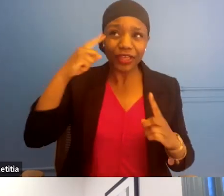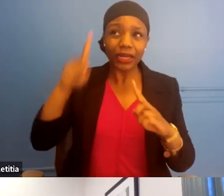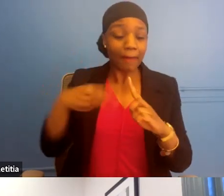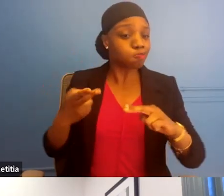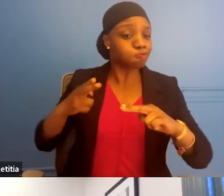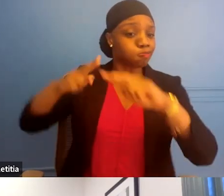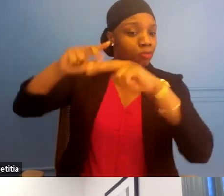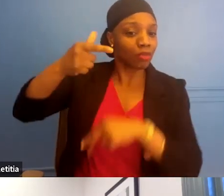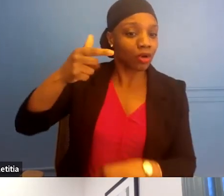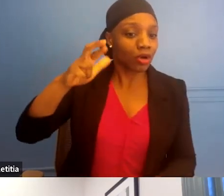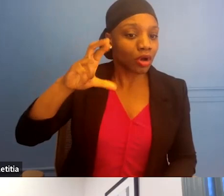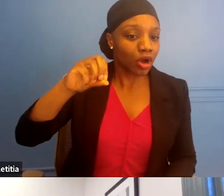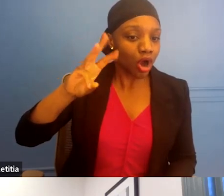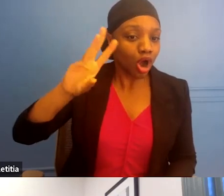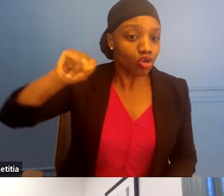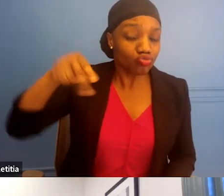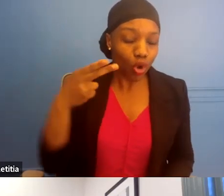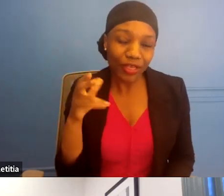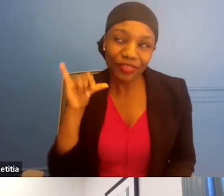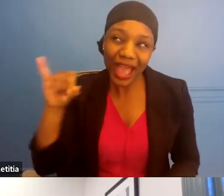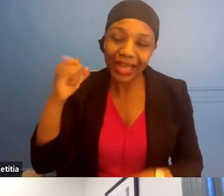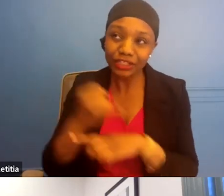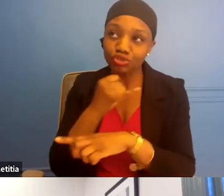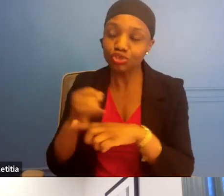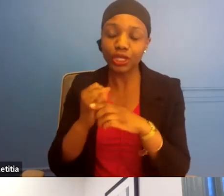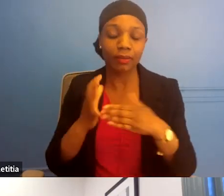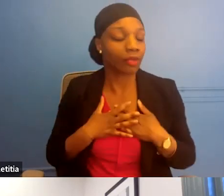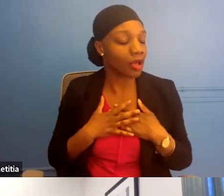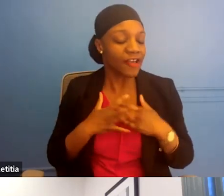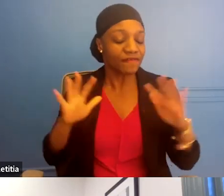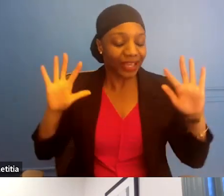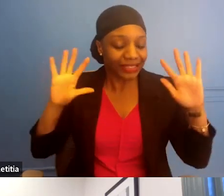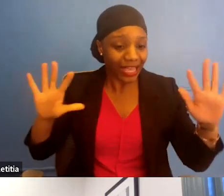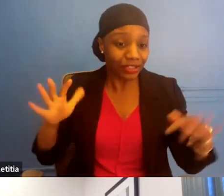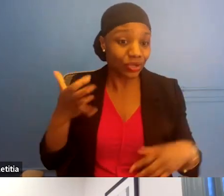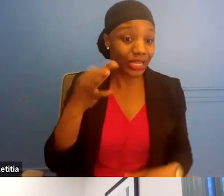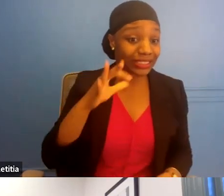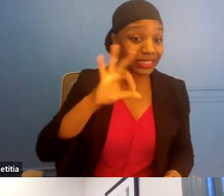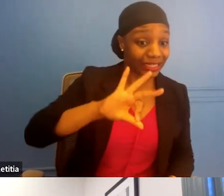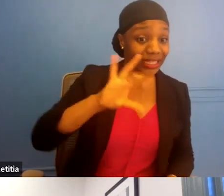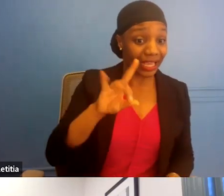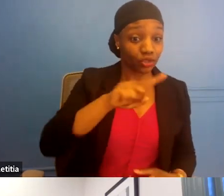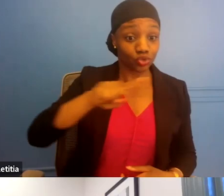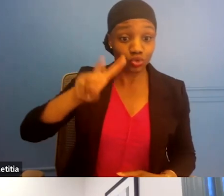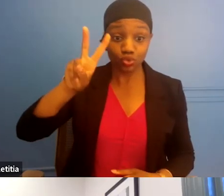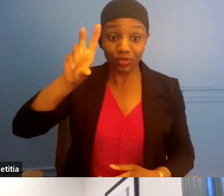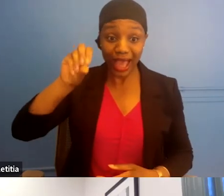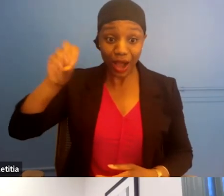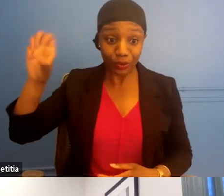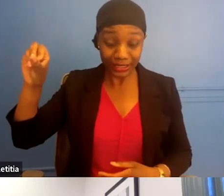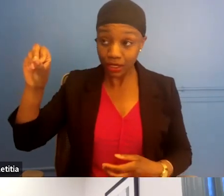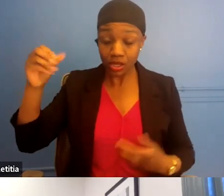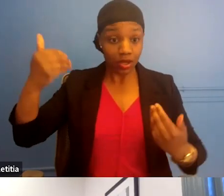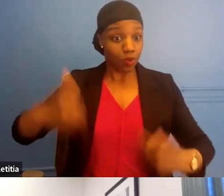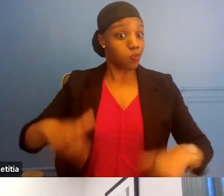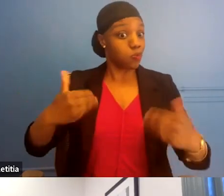that growth was a fantastic learning experience for me. So from the years of 98 to 2000, these were the robust, you know, joining